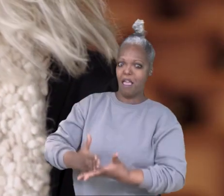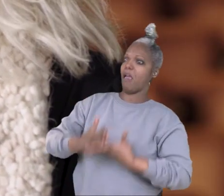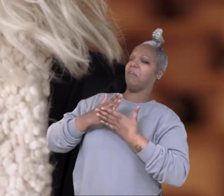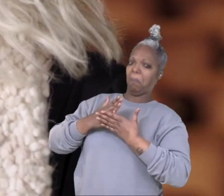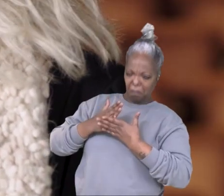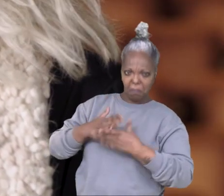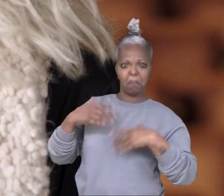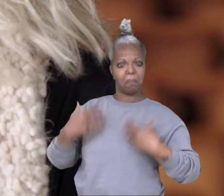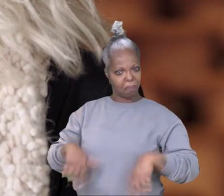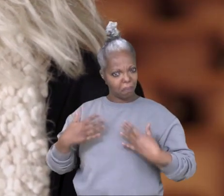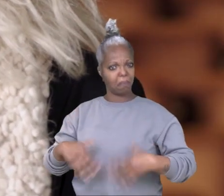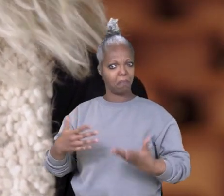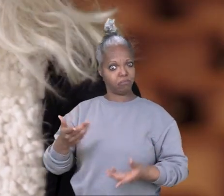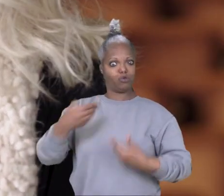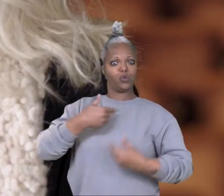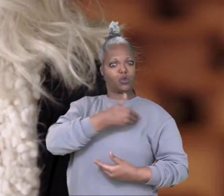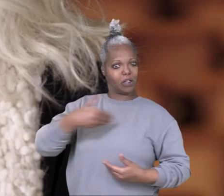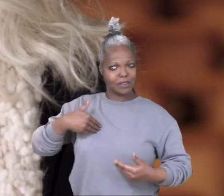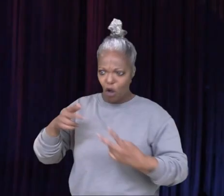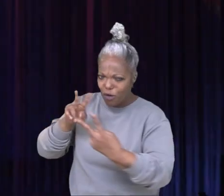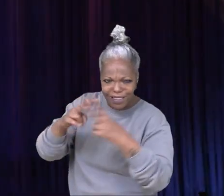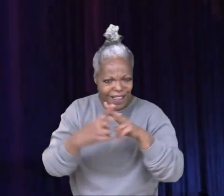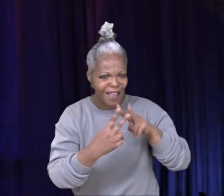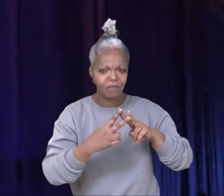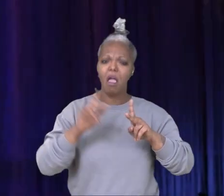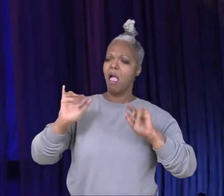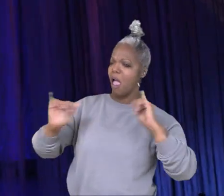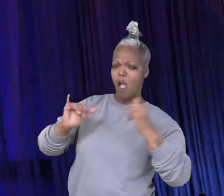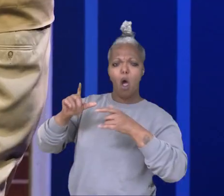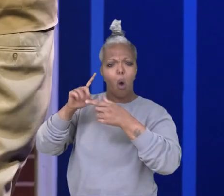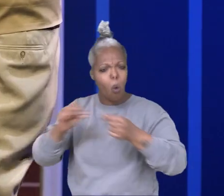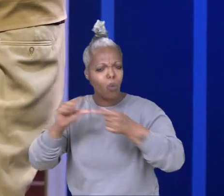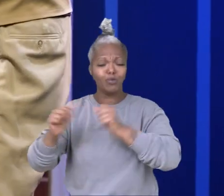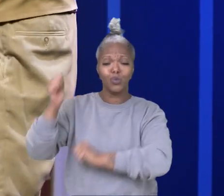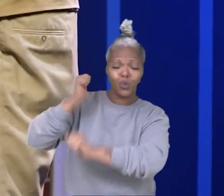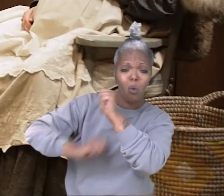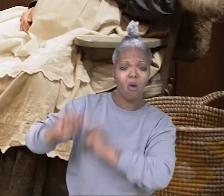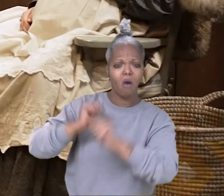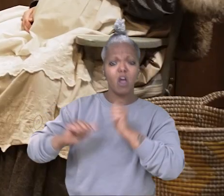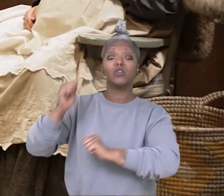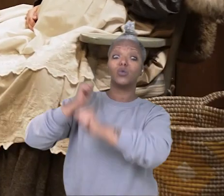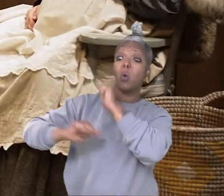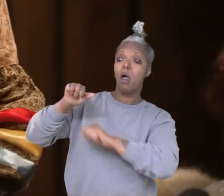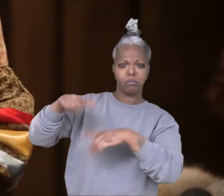This is what live theater affords us. An opportunity to get to know each other through